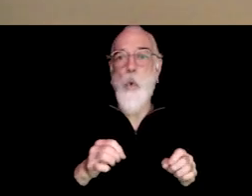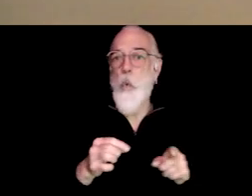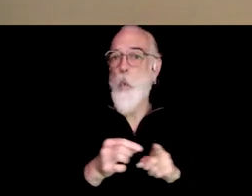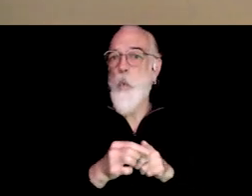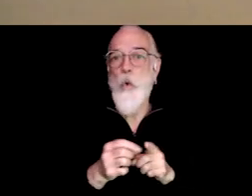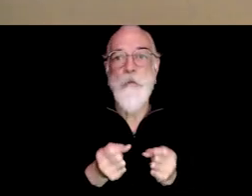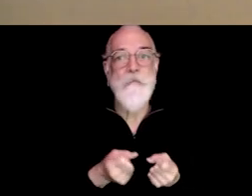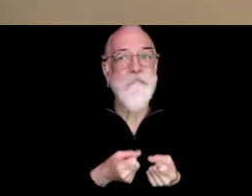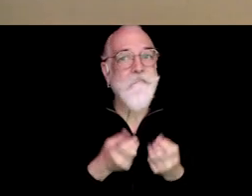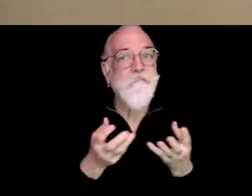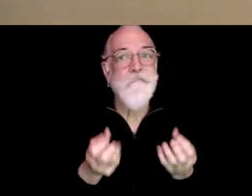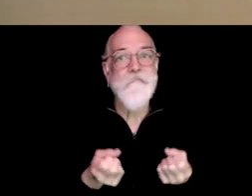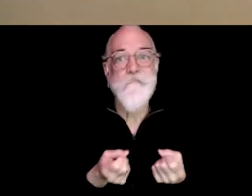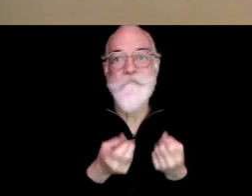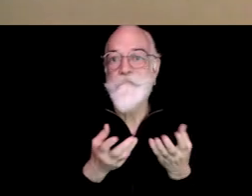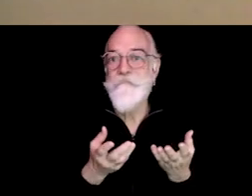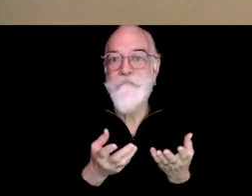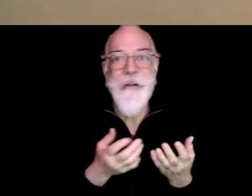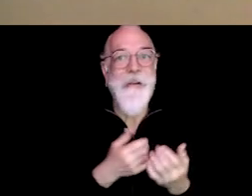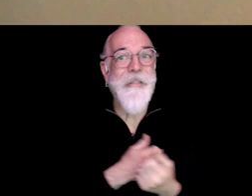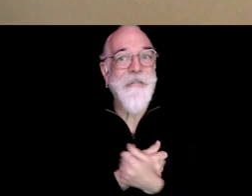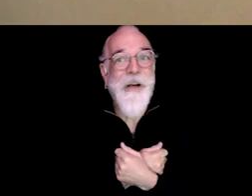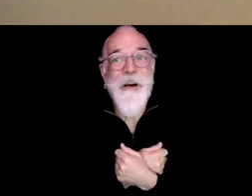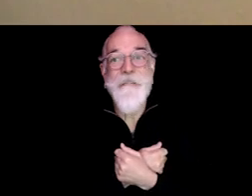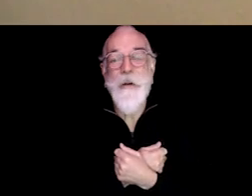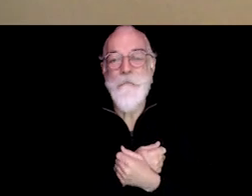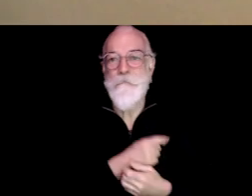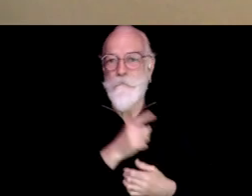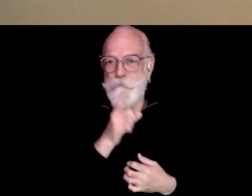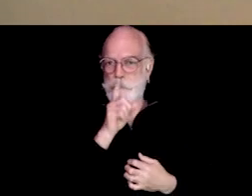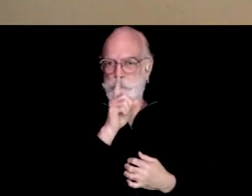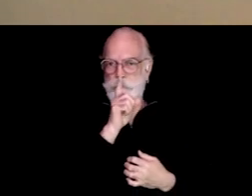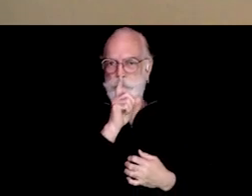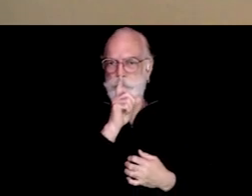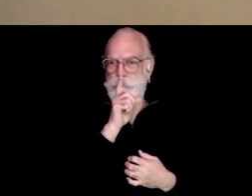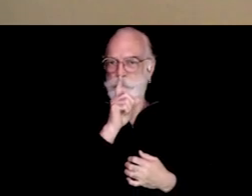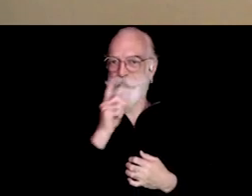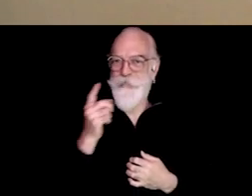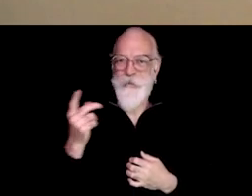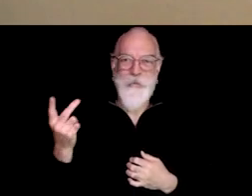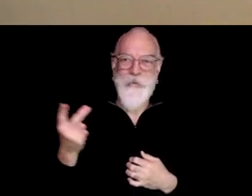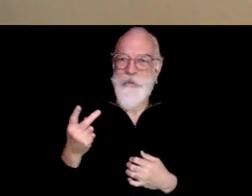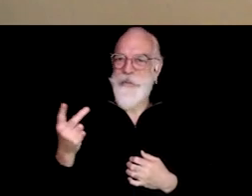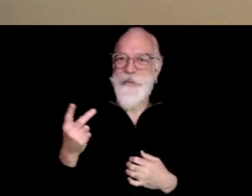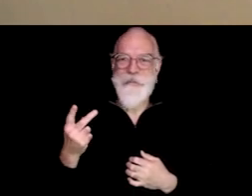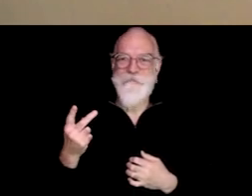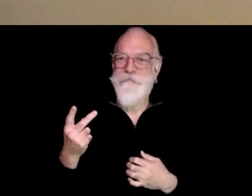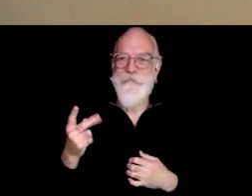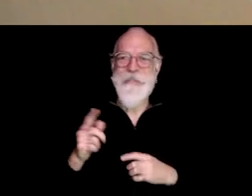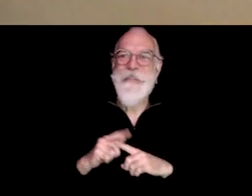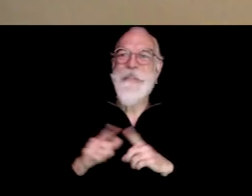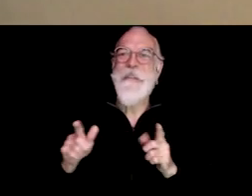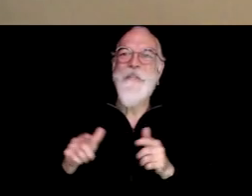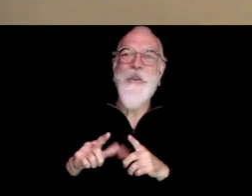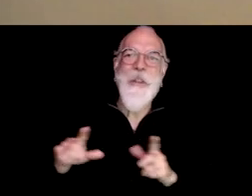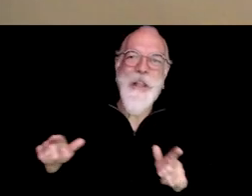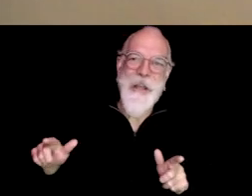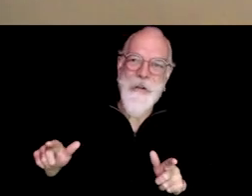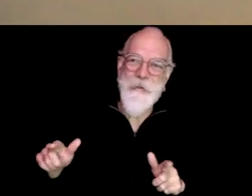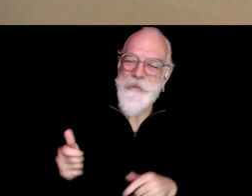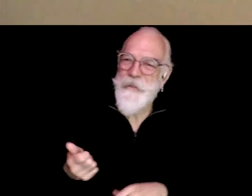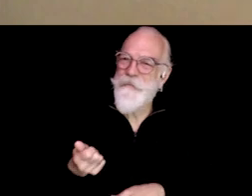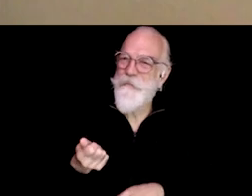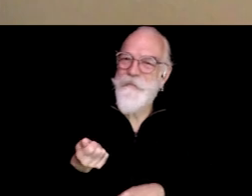words for, a kind of love you can't speak because it's between species, and there are so